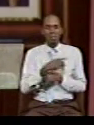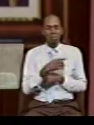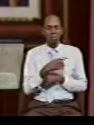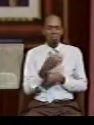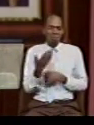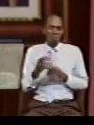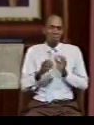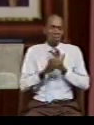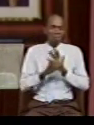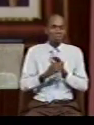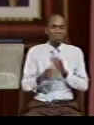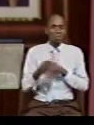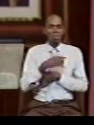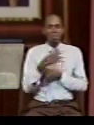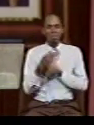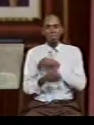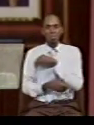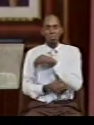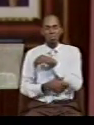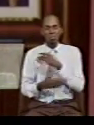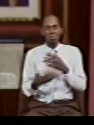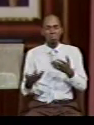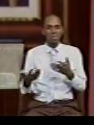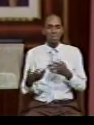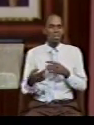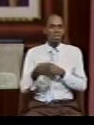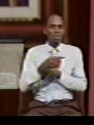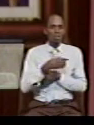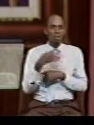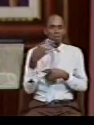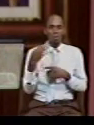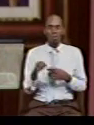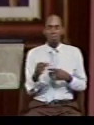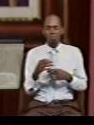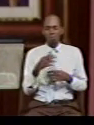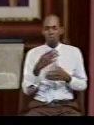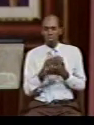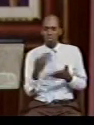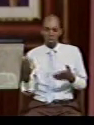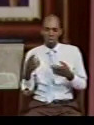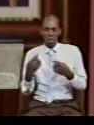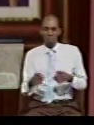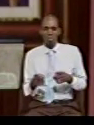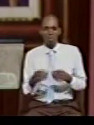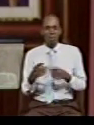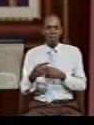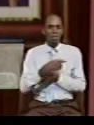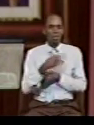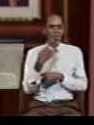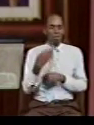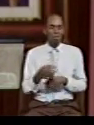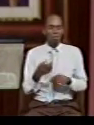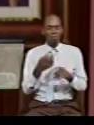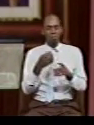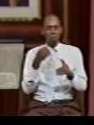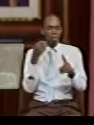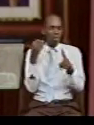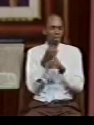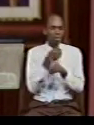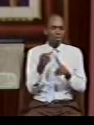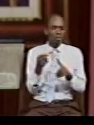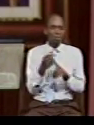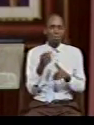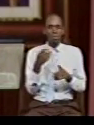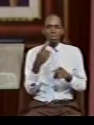the day of calamity, the day of arrows and attacks, and the days